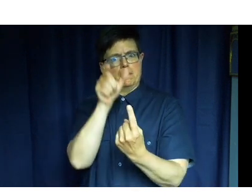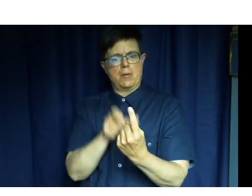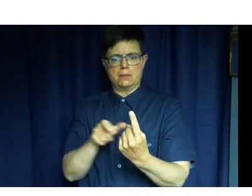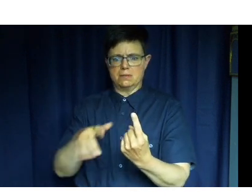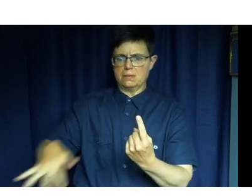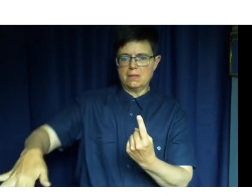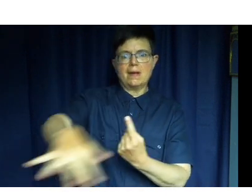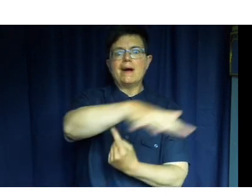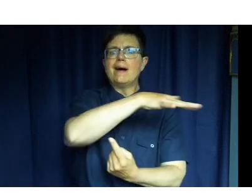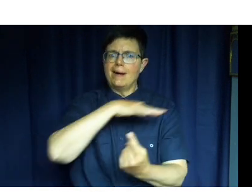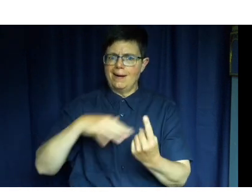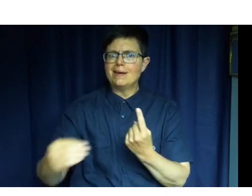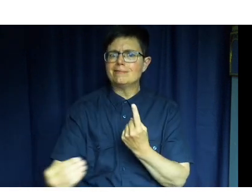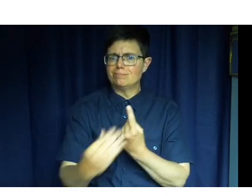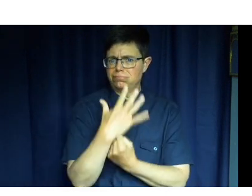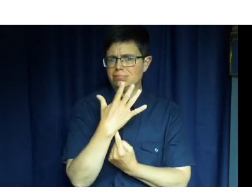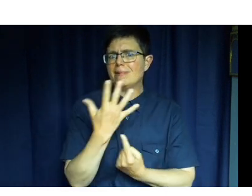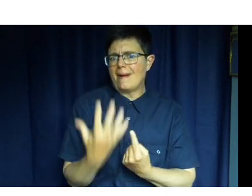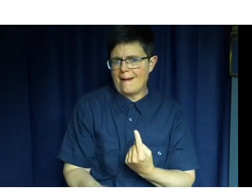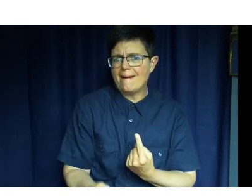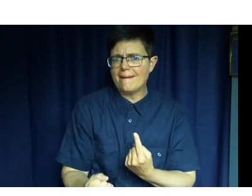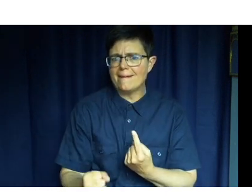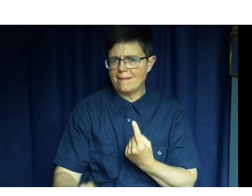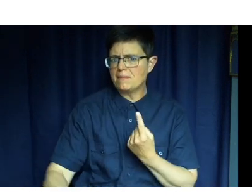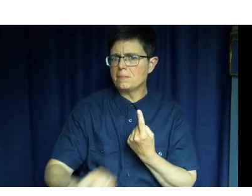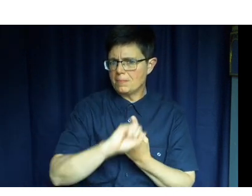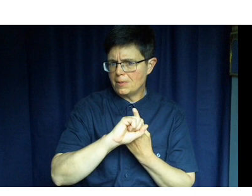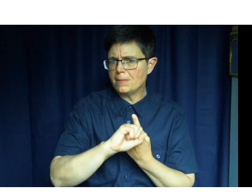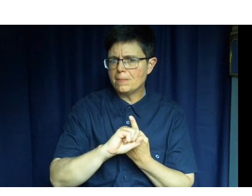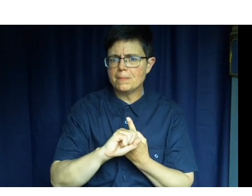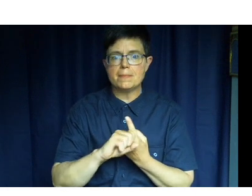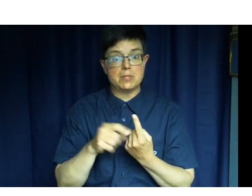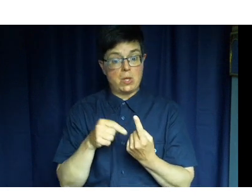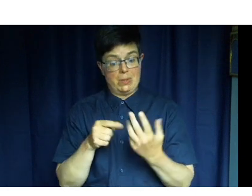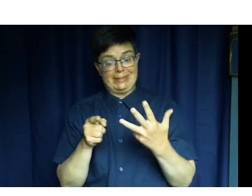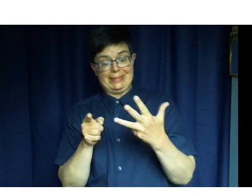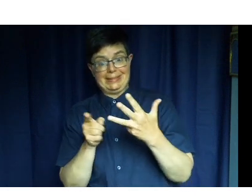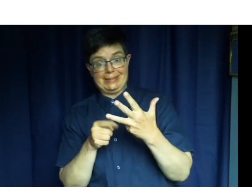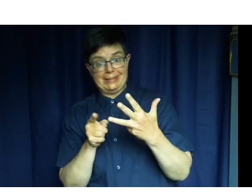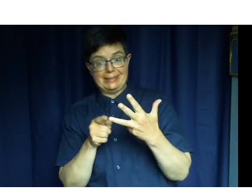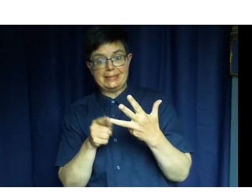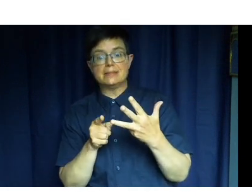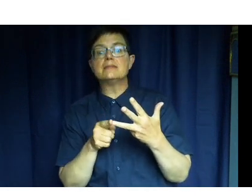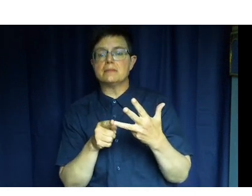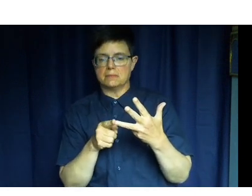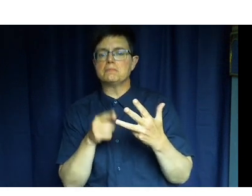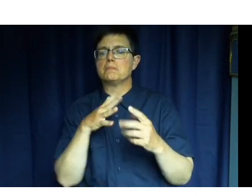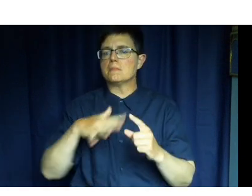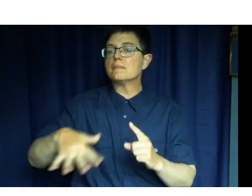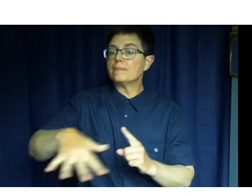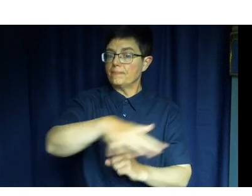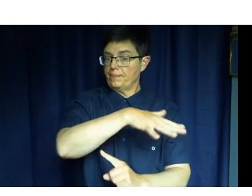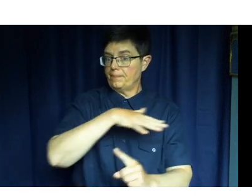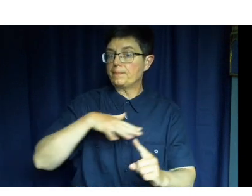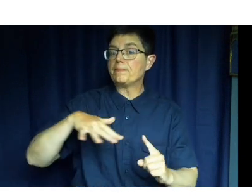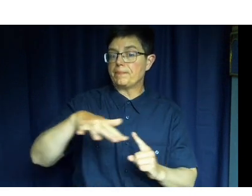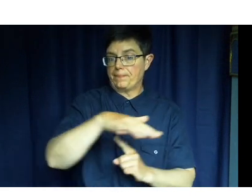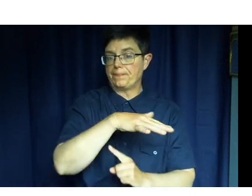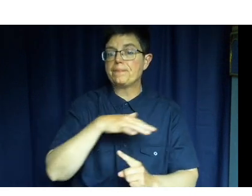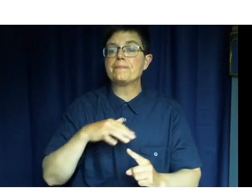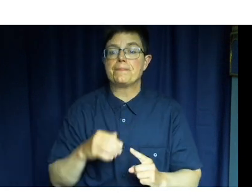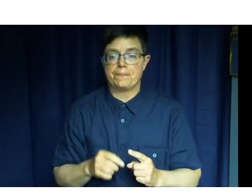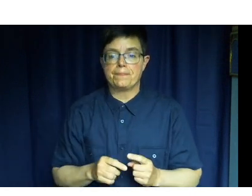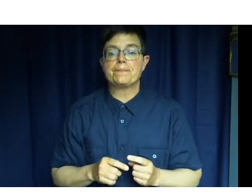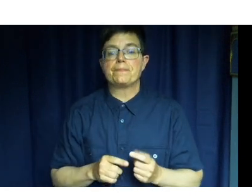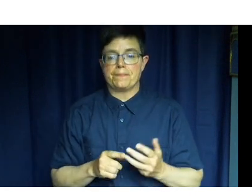Another aspect of healthy functioning is how you interact with your environment. So I ask, how does the environment